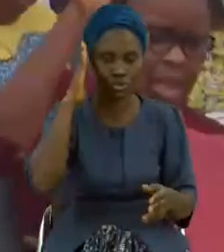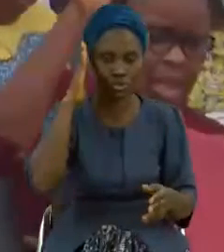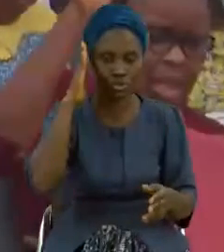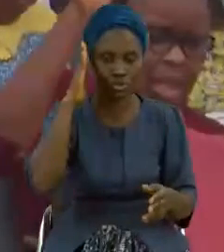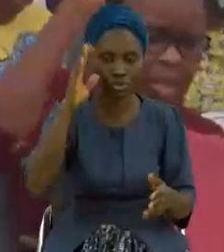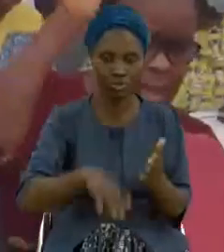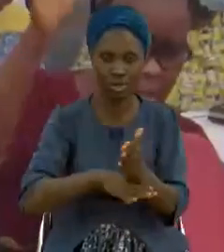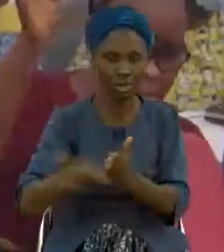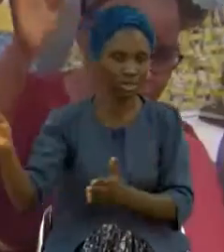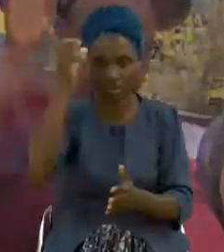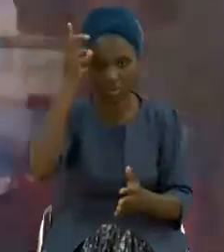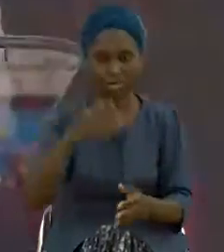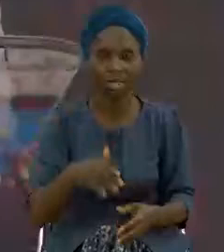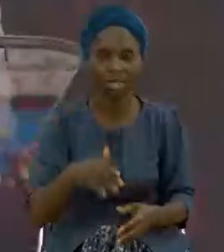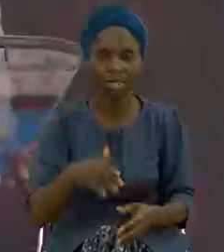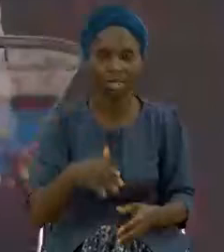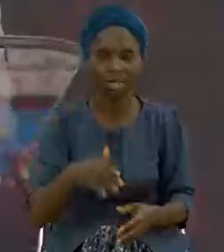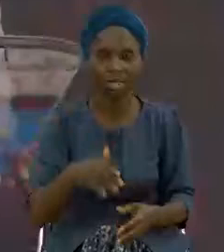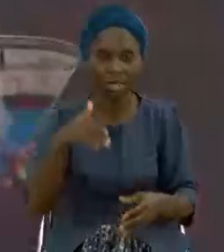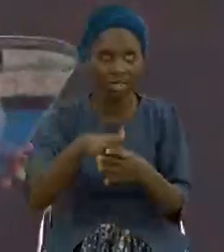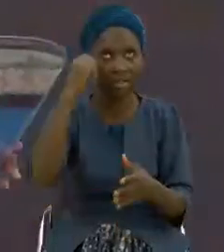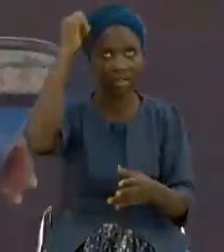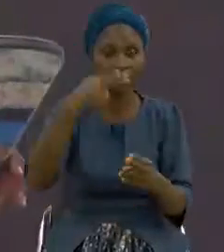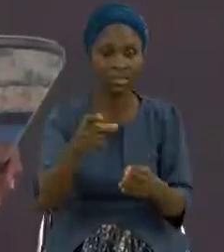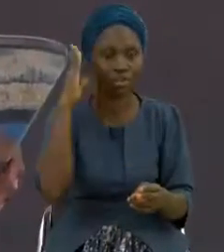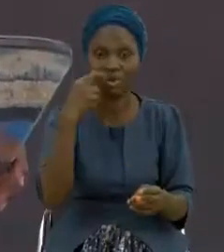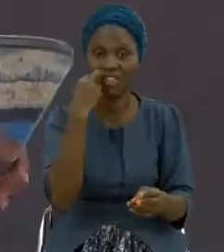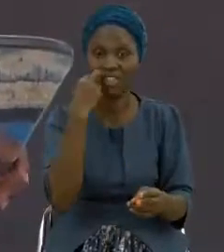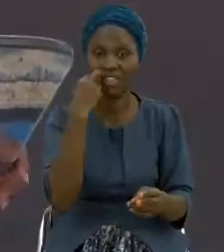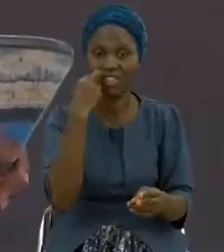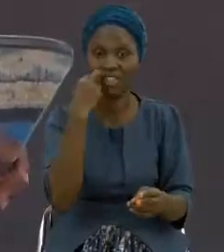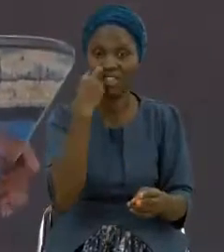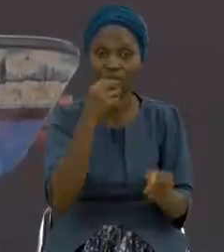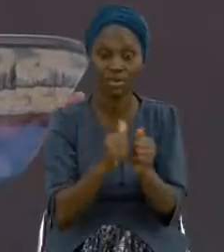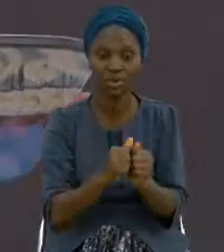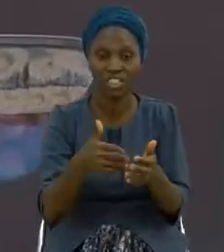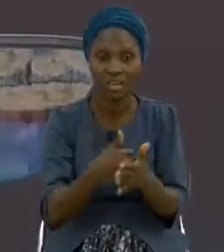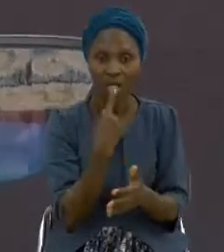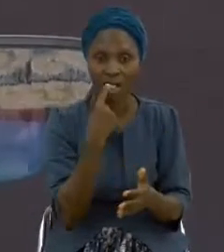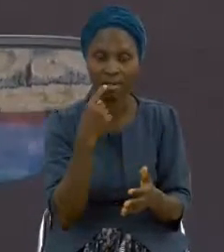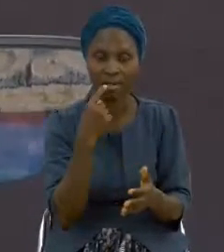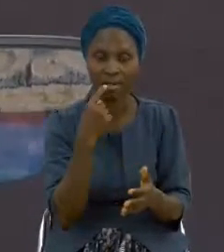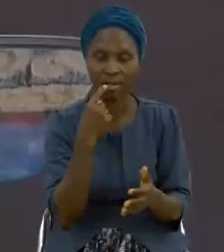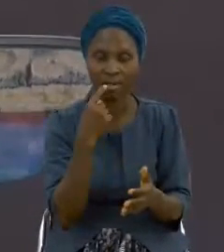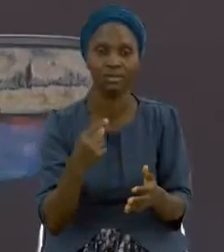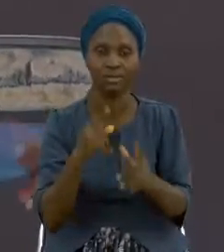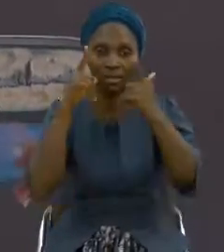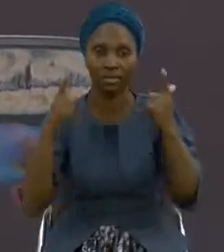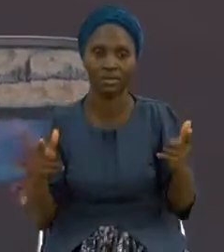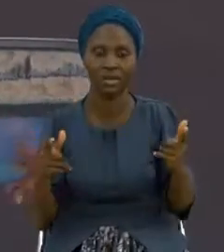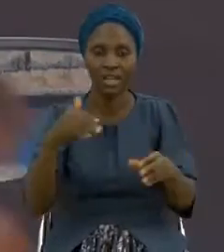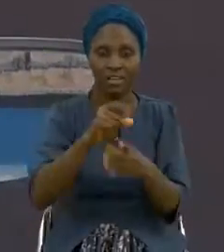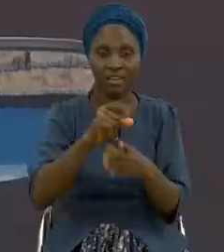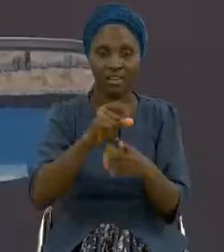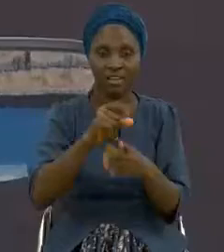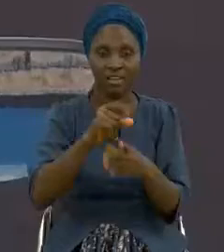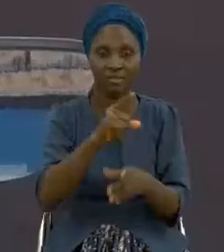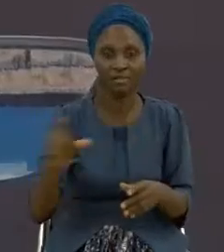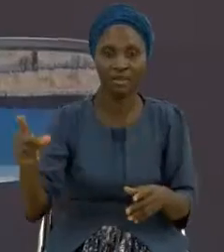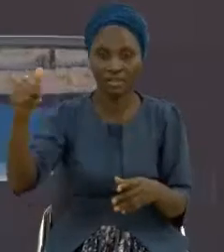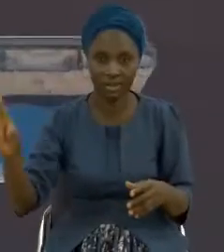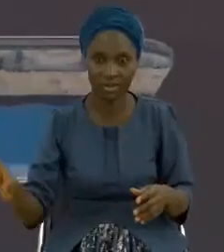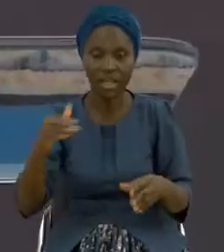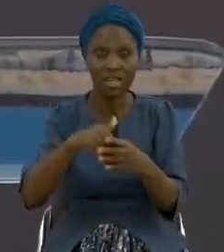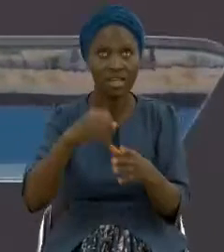new tongues. Verse 18, in his name, if you take up serpents, that is,